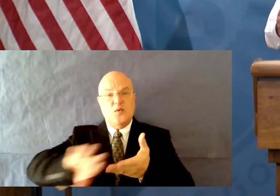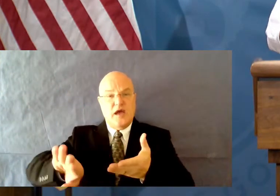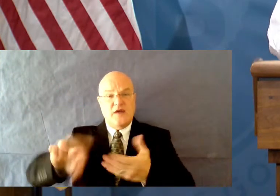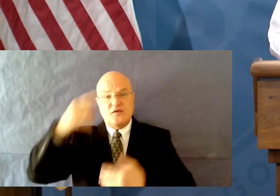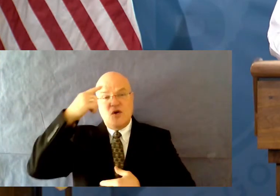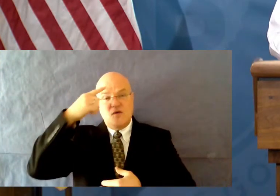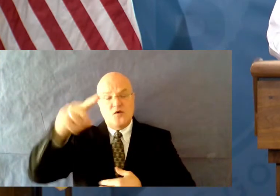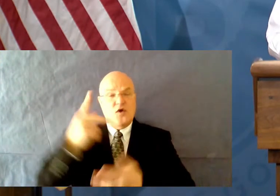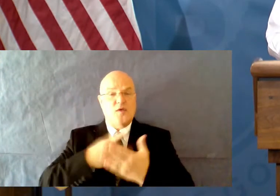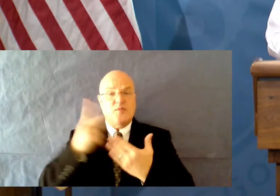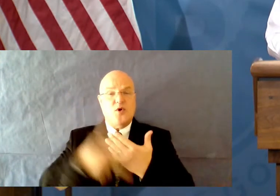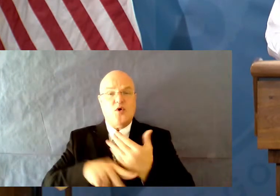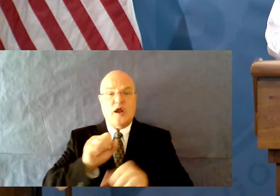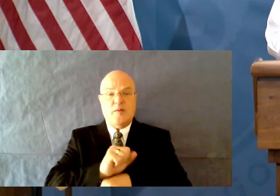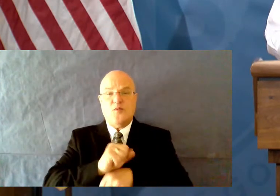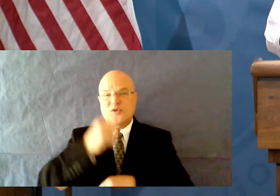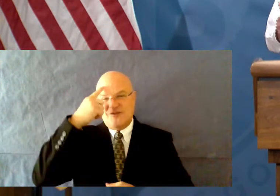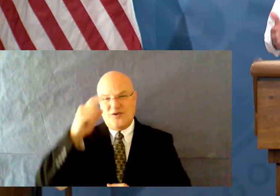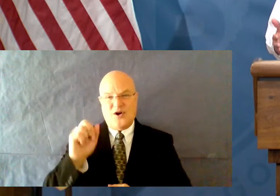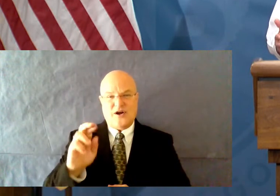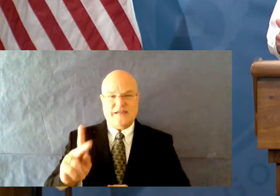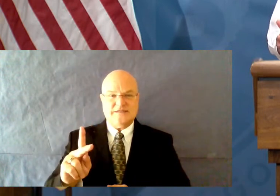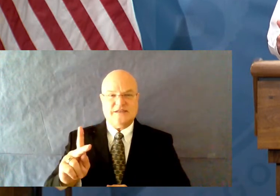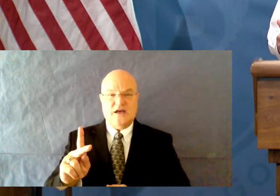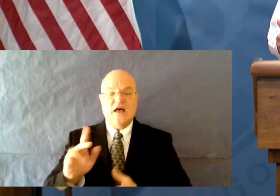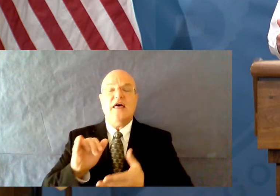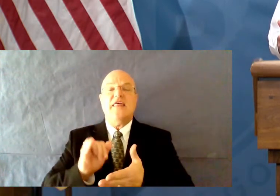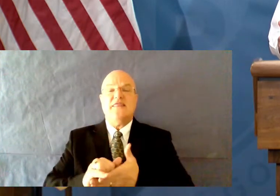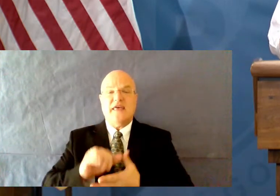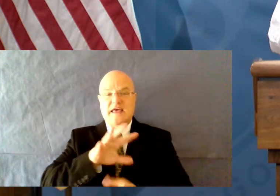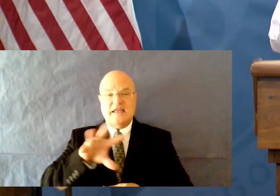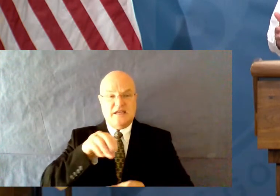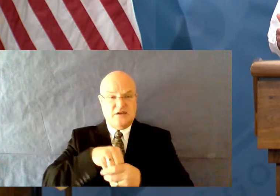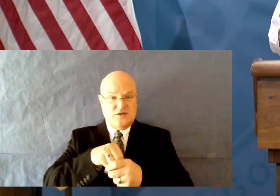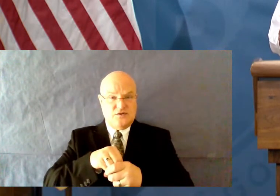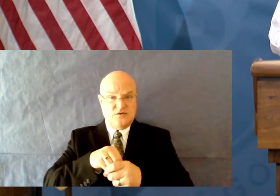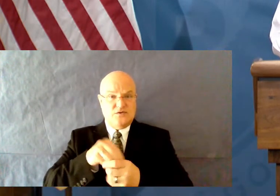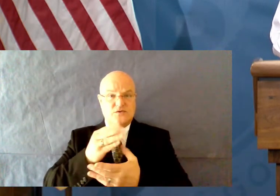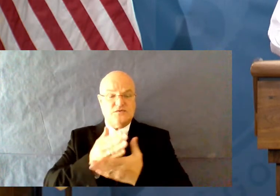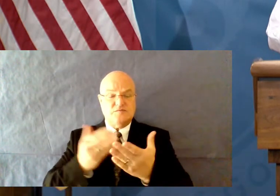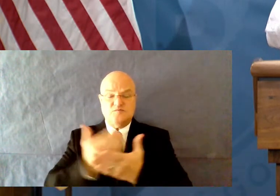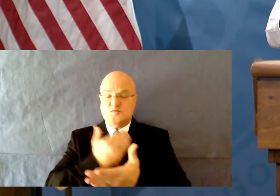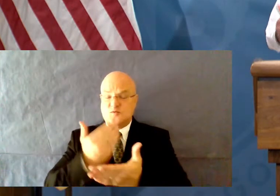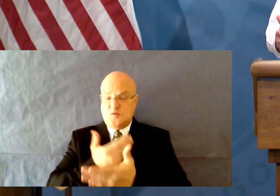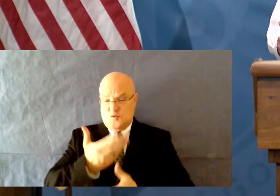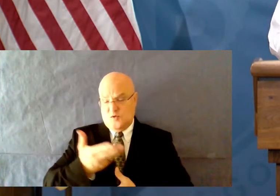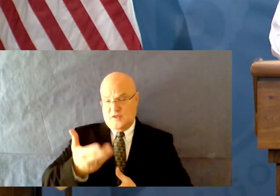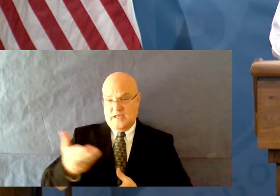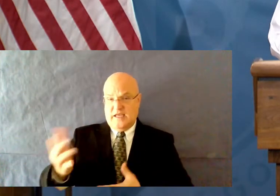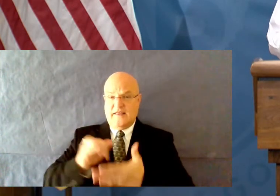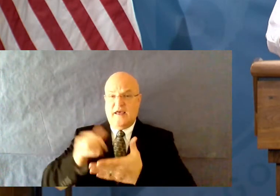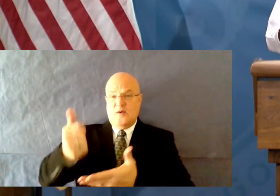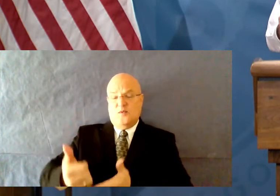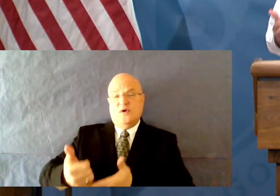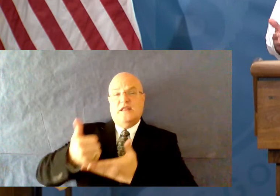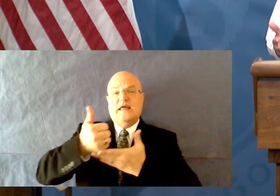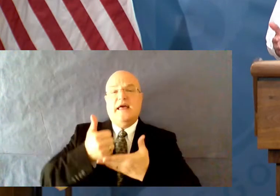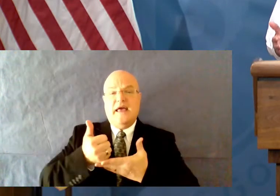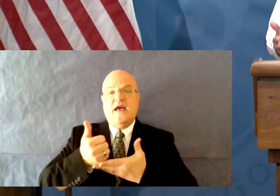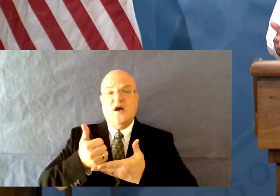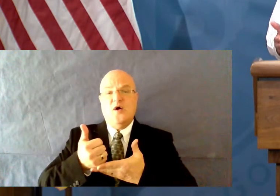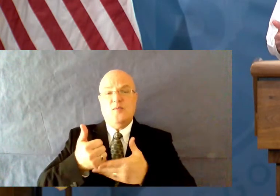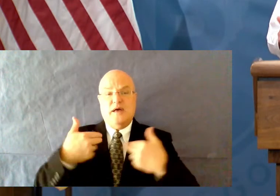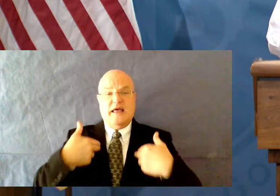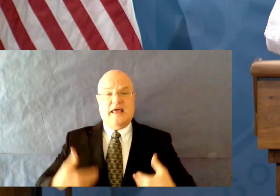the program that works for Arkansas that does include some new elements that will help in